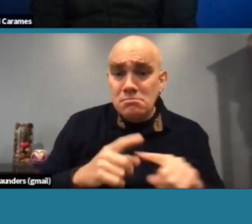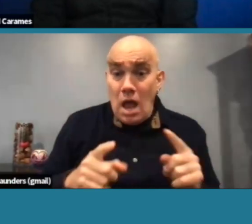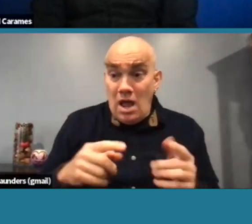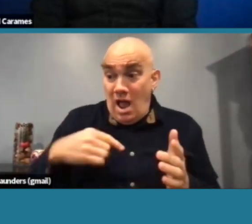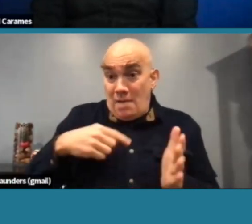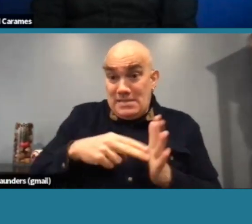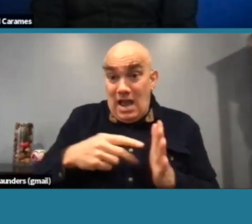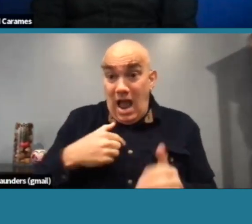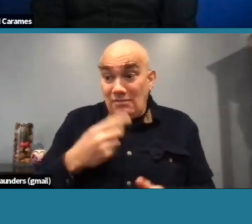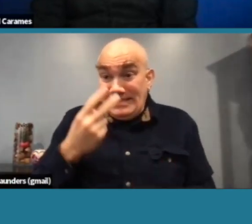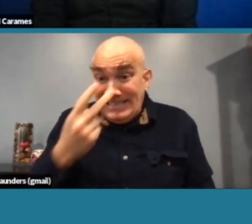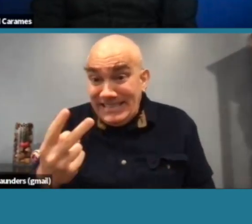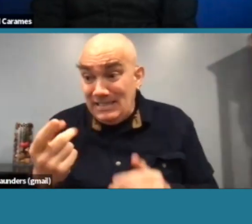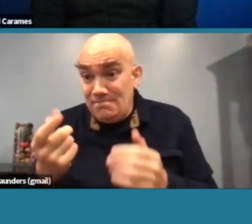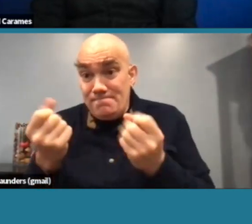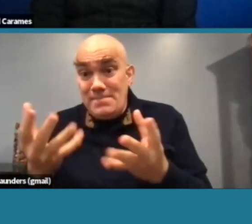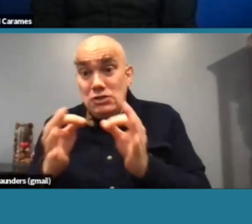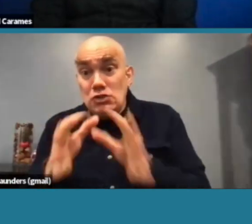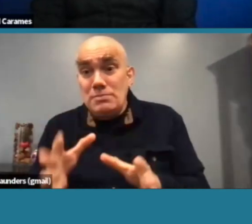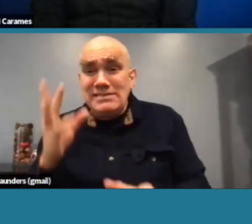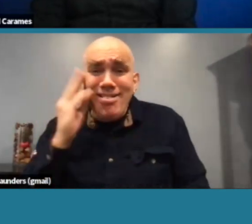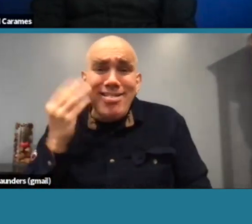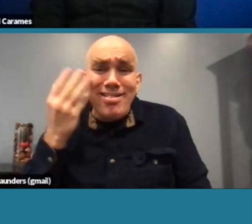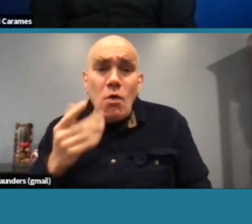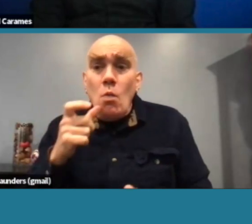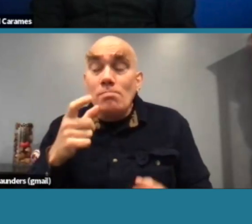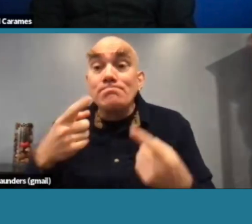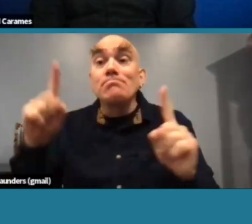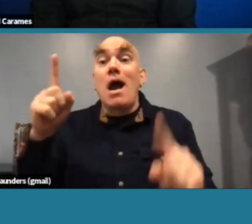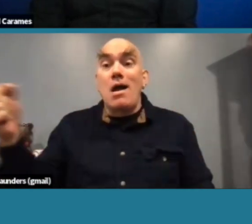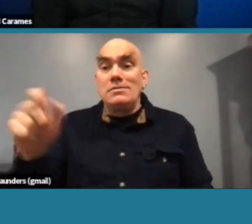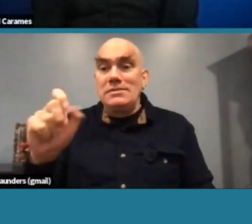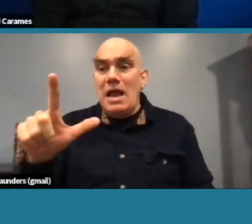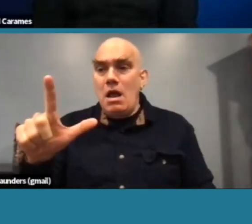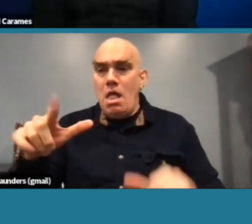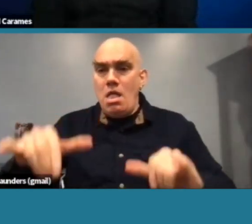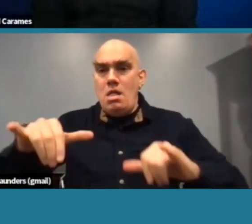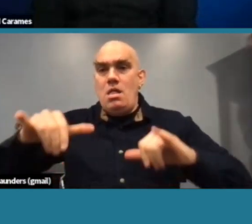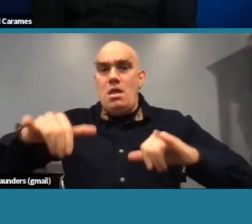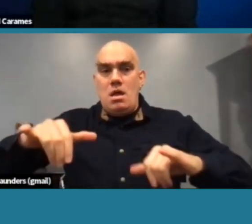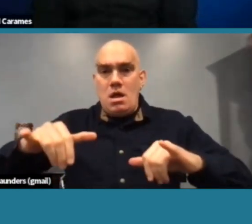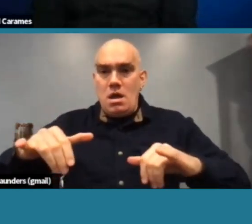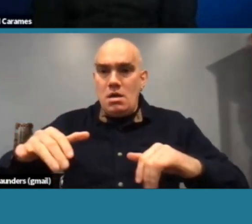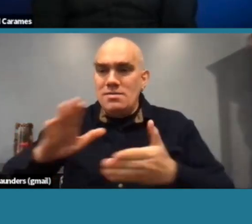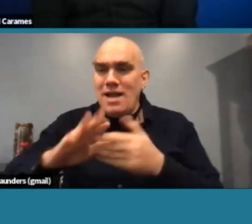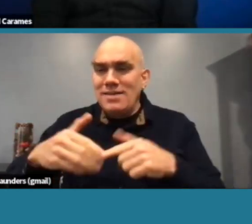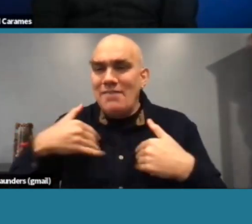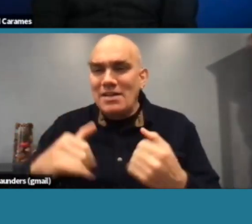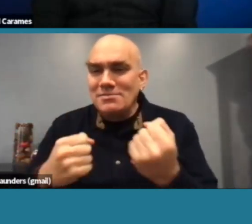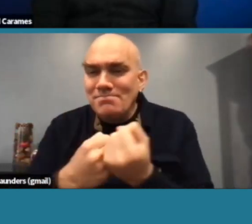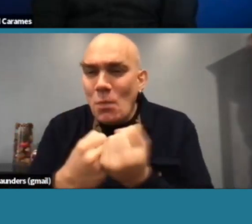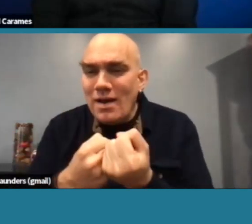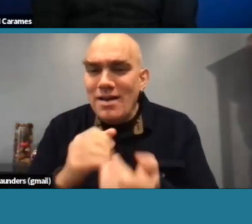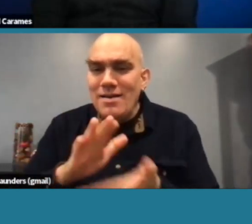I mean, it doesn't mean that theater interpreters are inexperienced or they can't do as well without a dazzle,